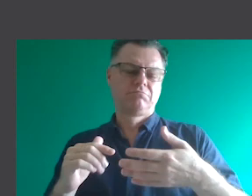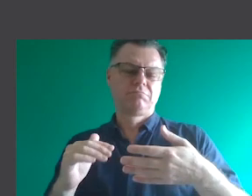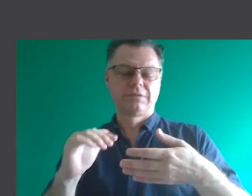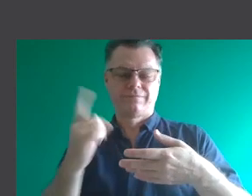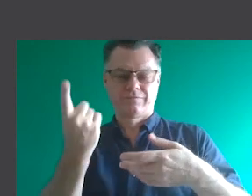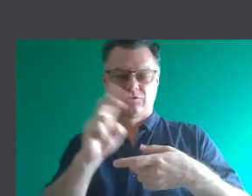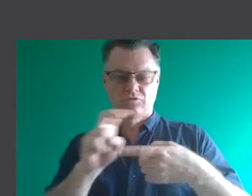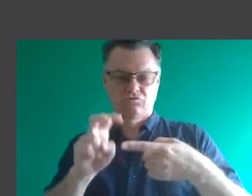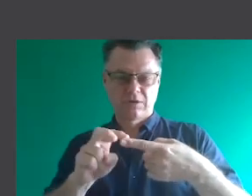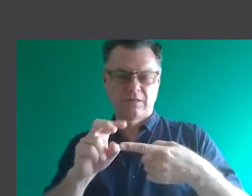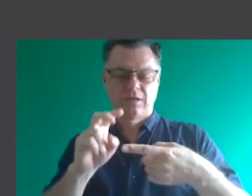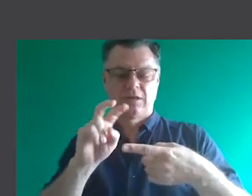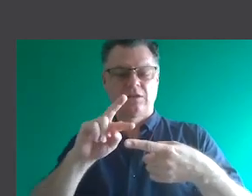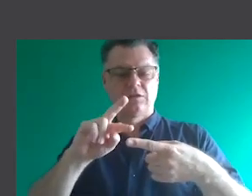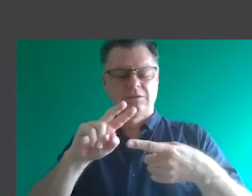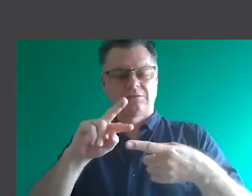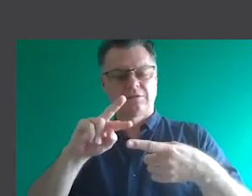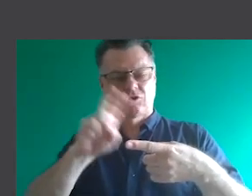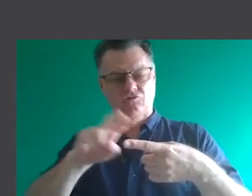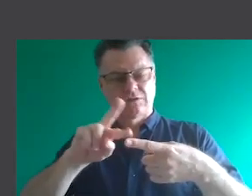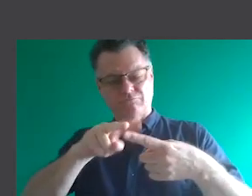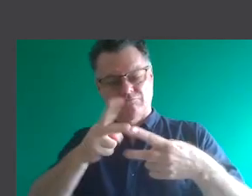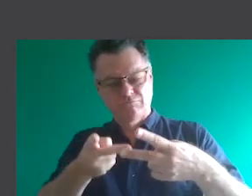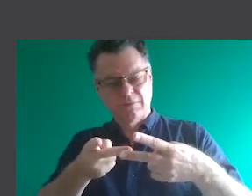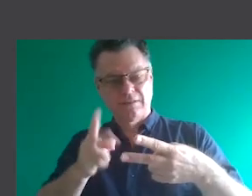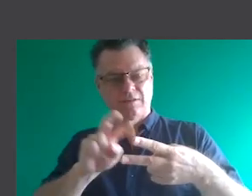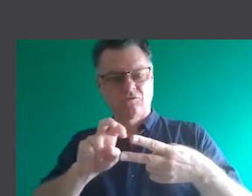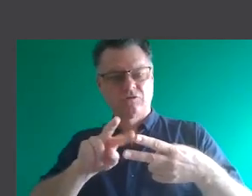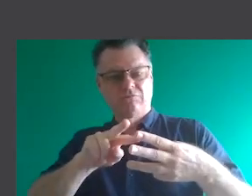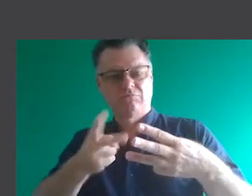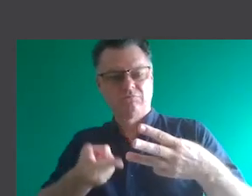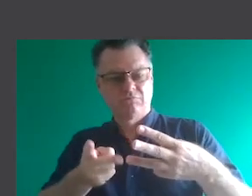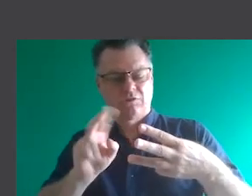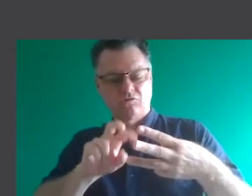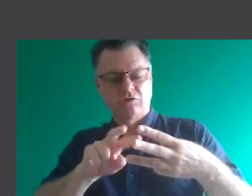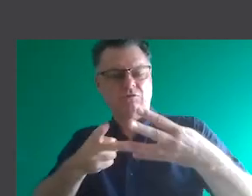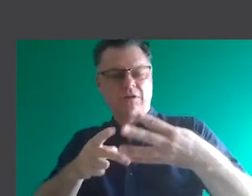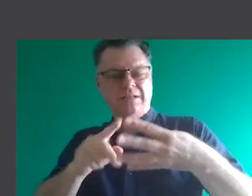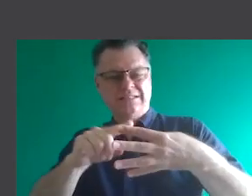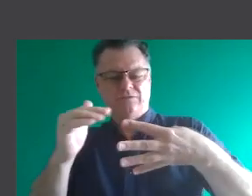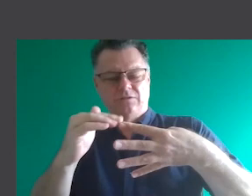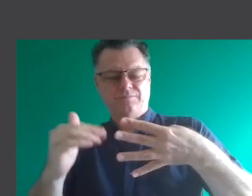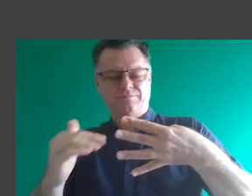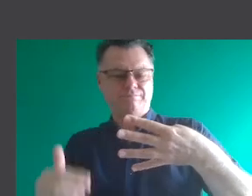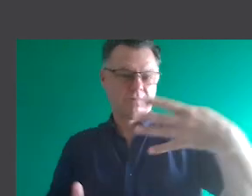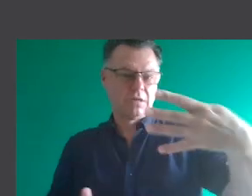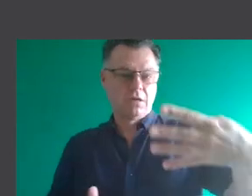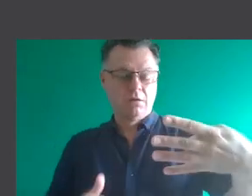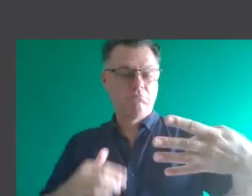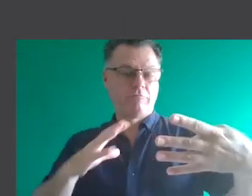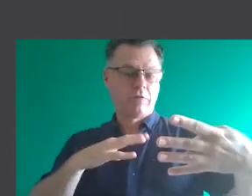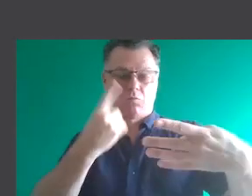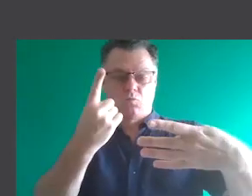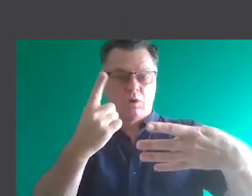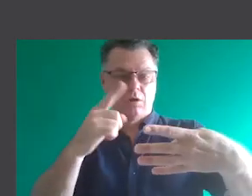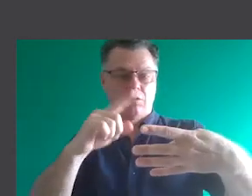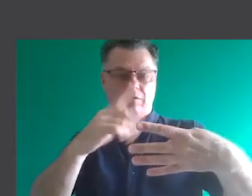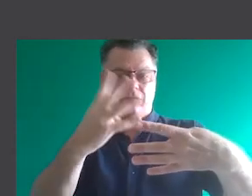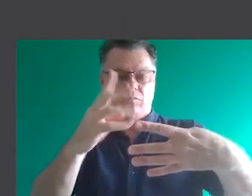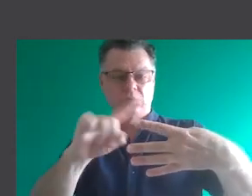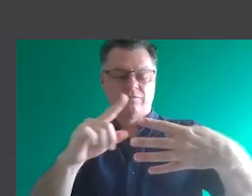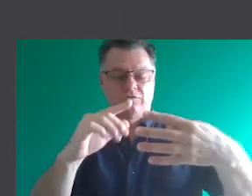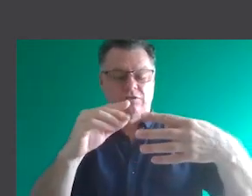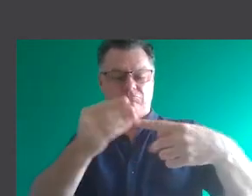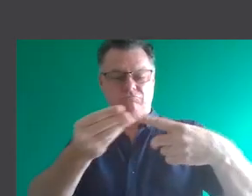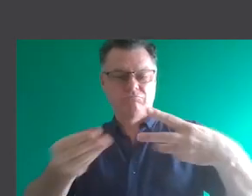down to tier three, tier four in some cases. What doesn't diminish, we want to emphasise, is the responsibility to